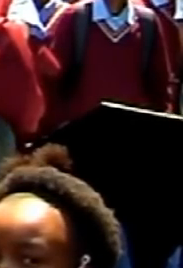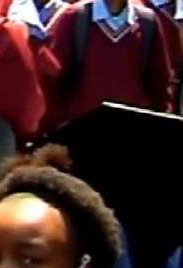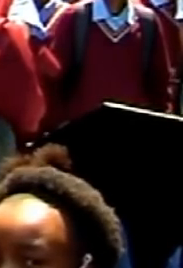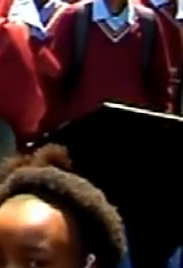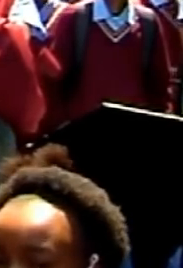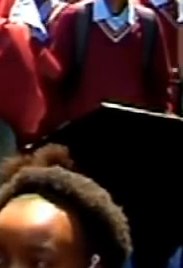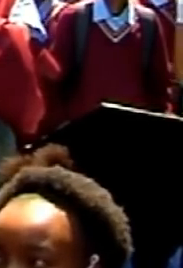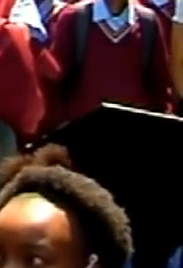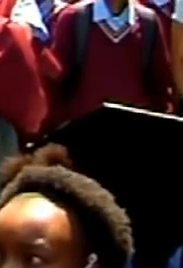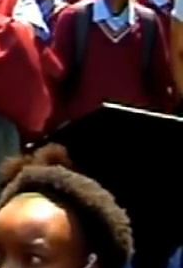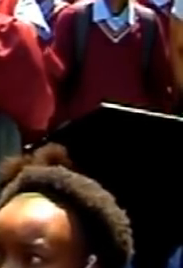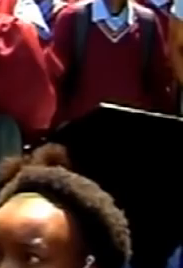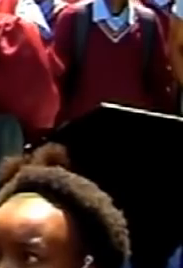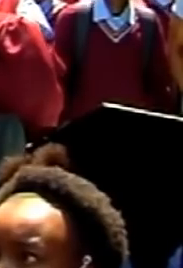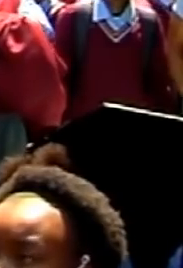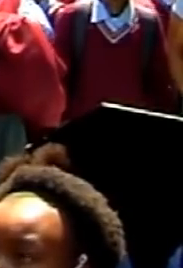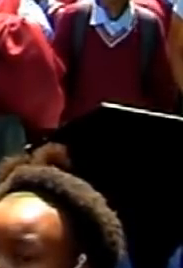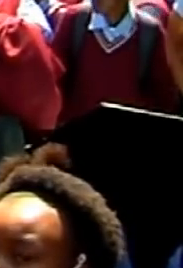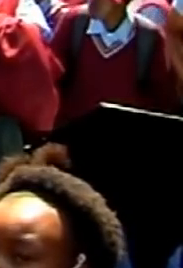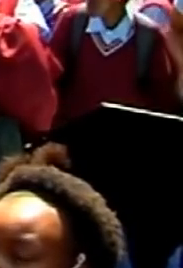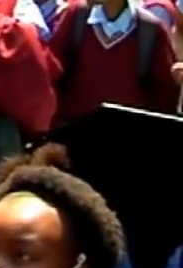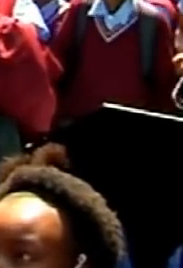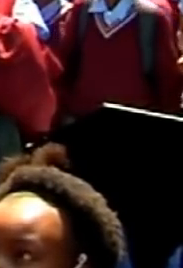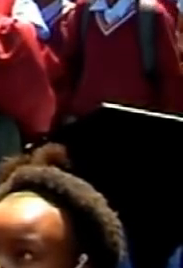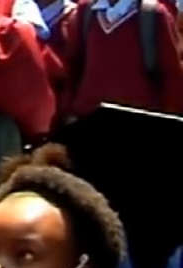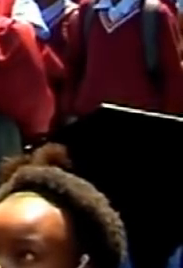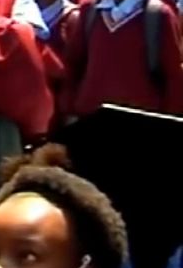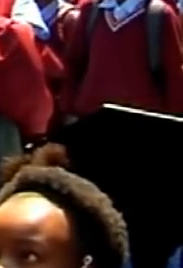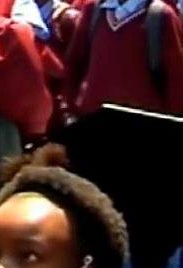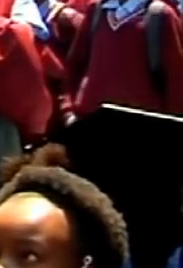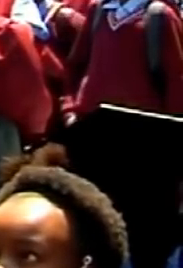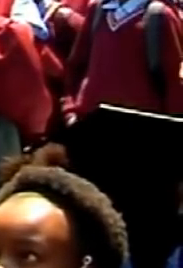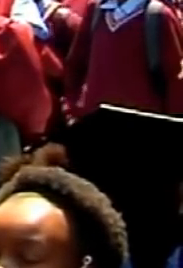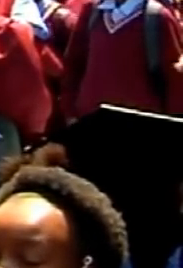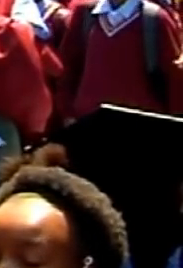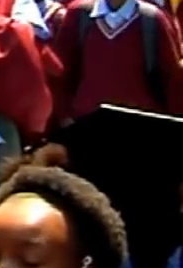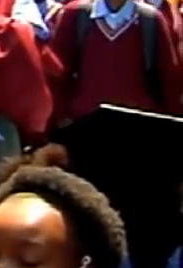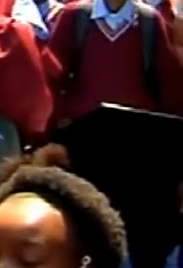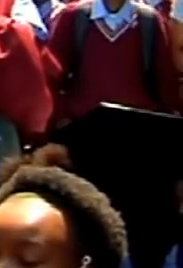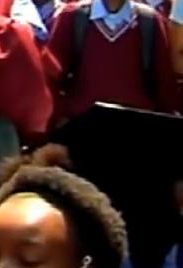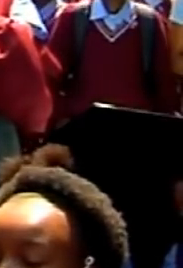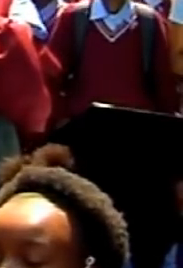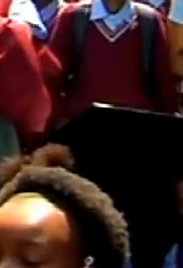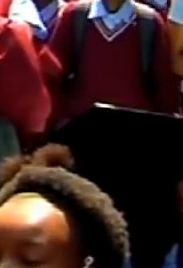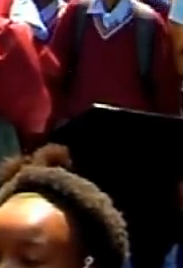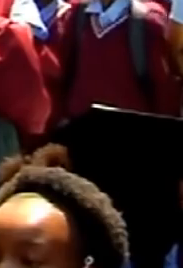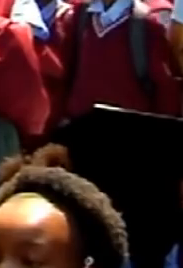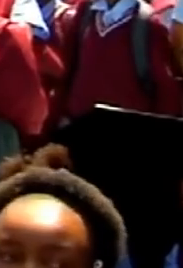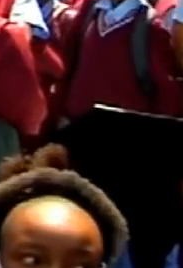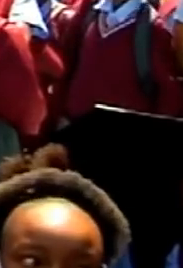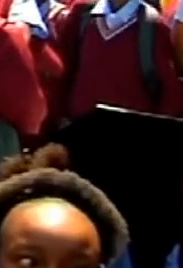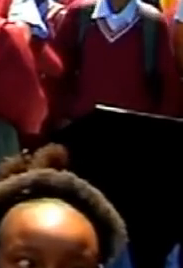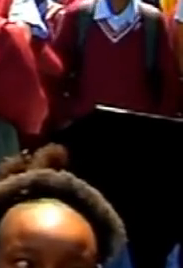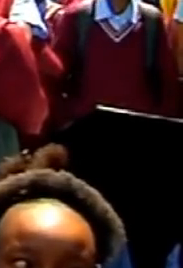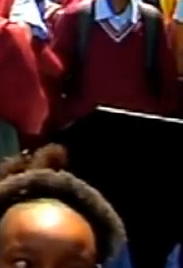part, which to me, it pains me a lot. It pains